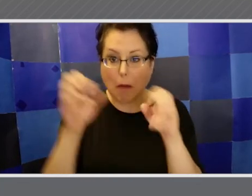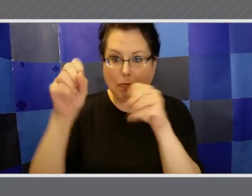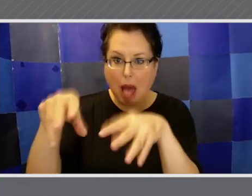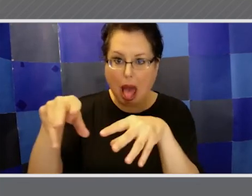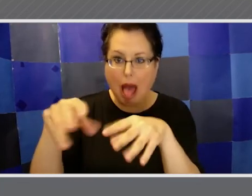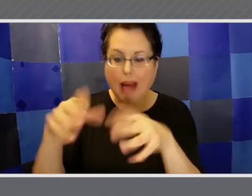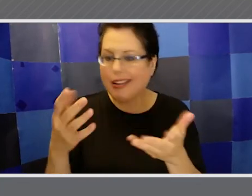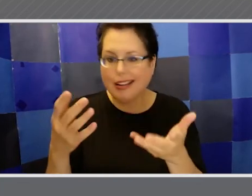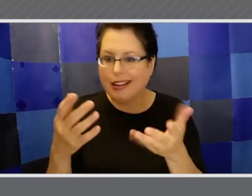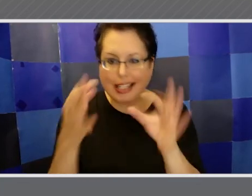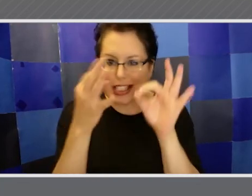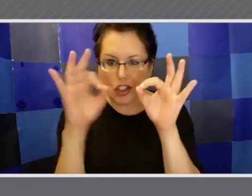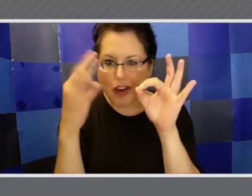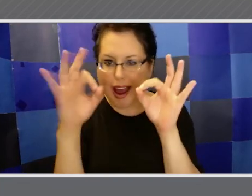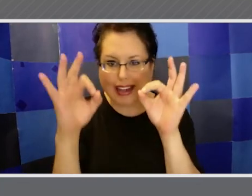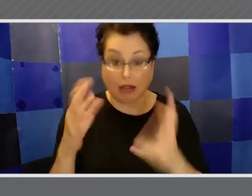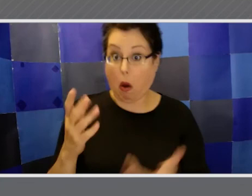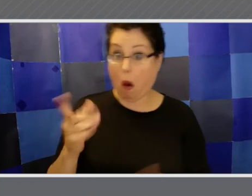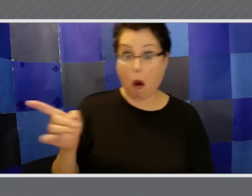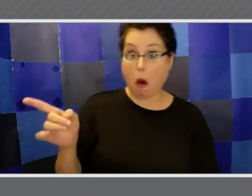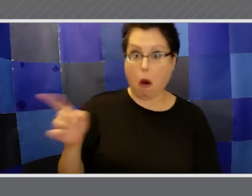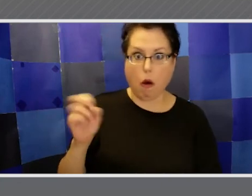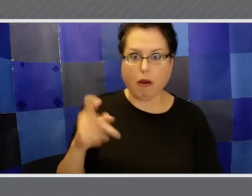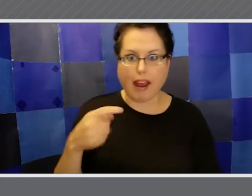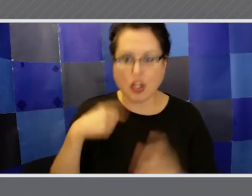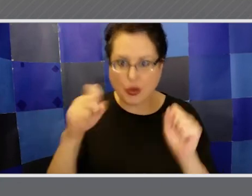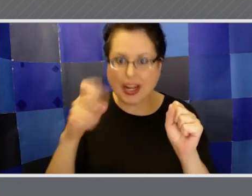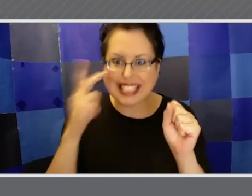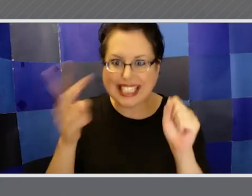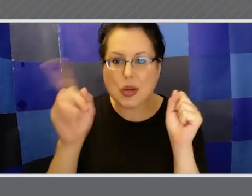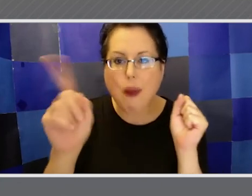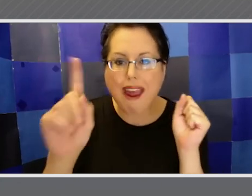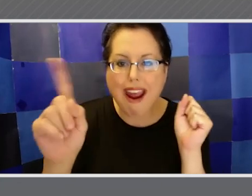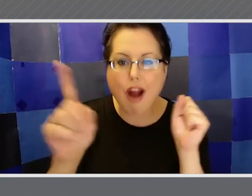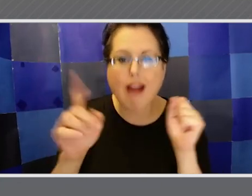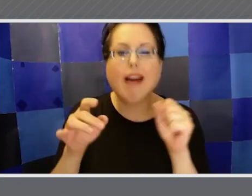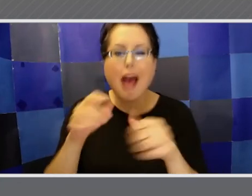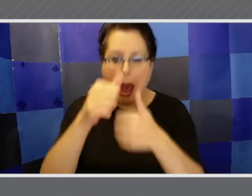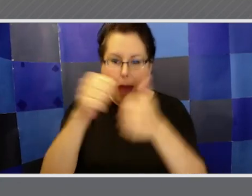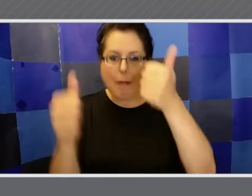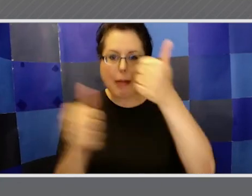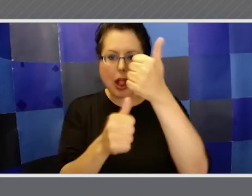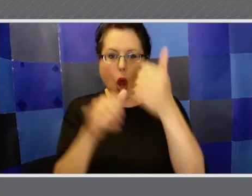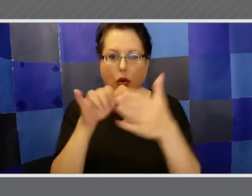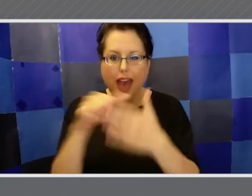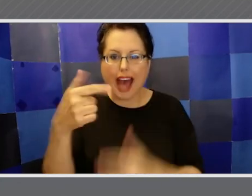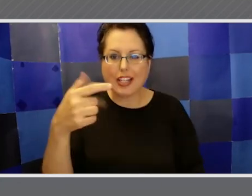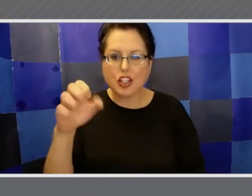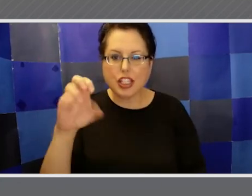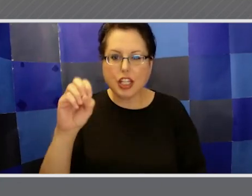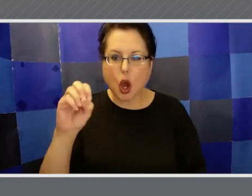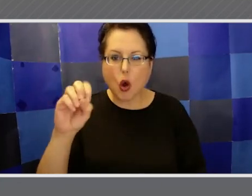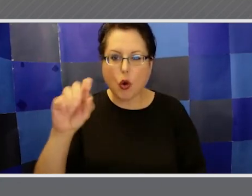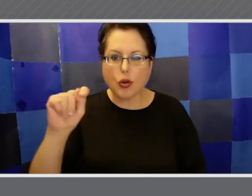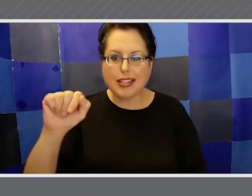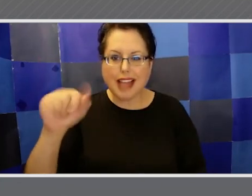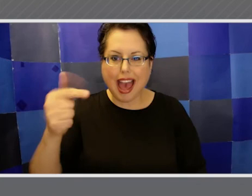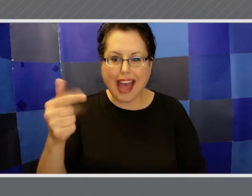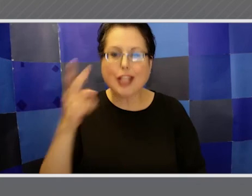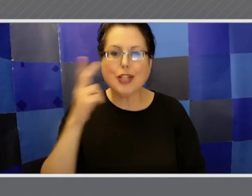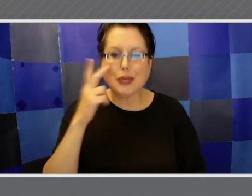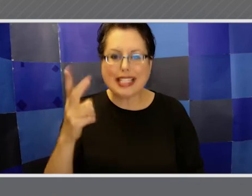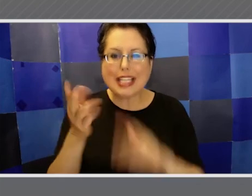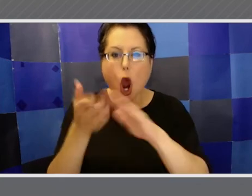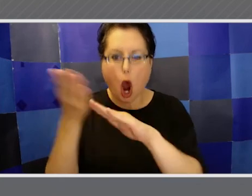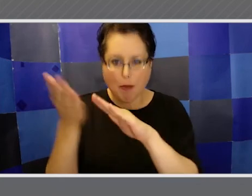on it. So below the geotag tool is where the operating budget survey lives. Like we said, it's